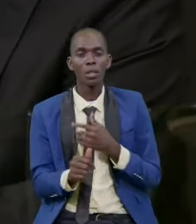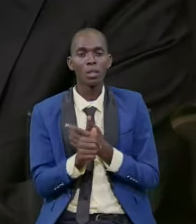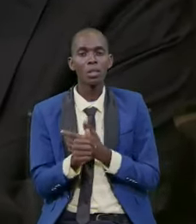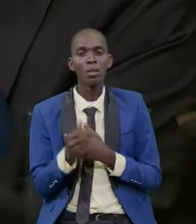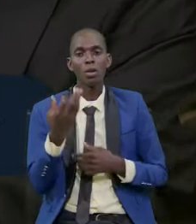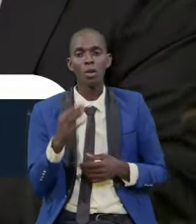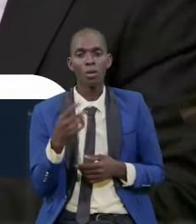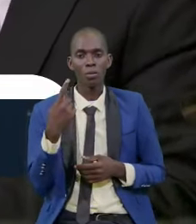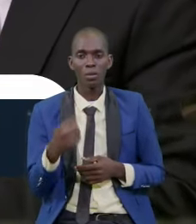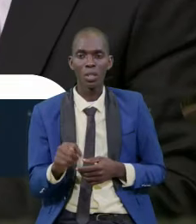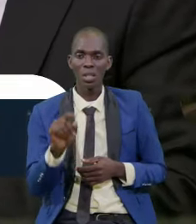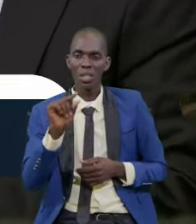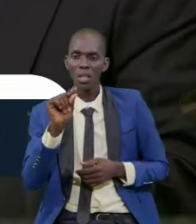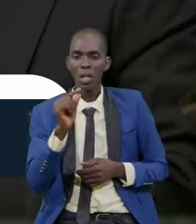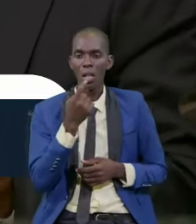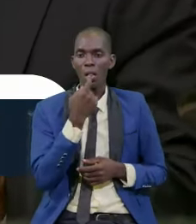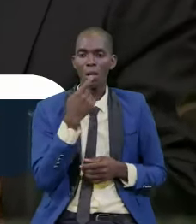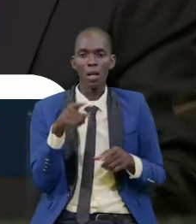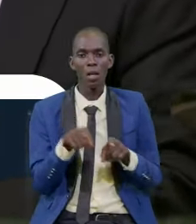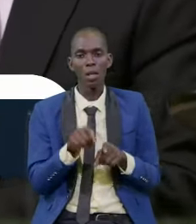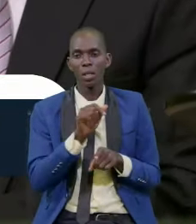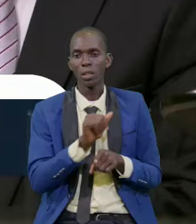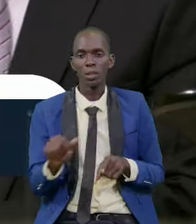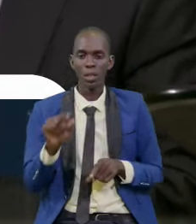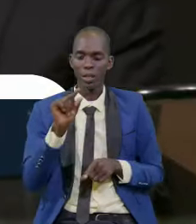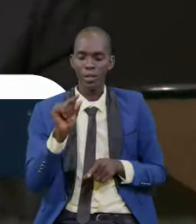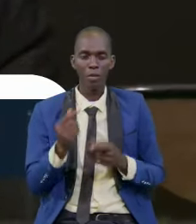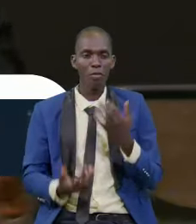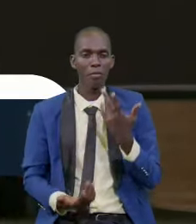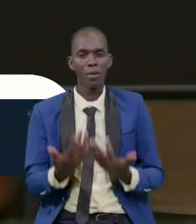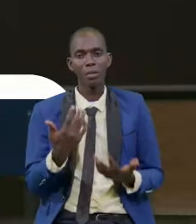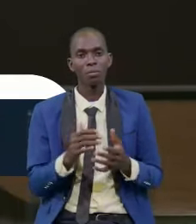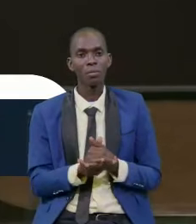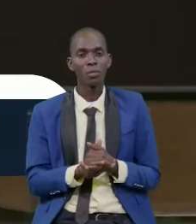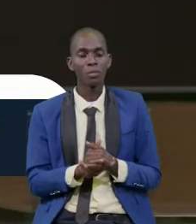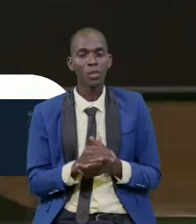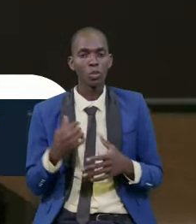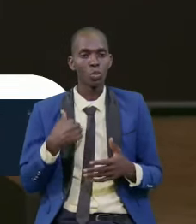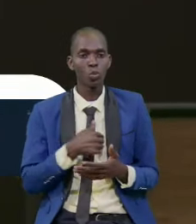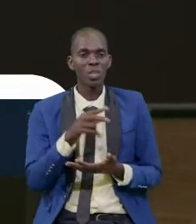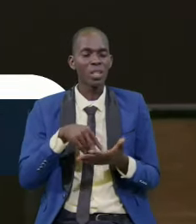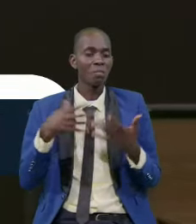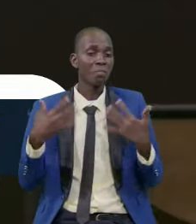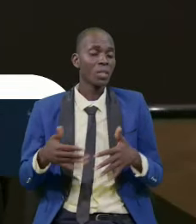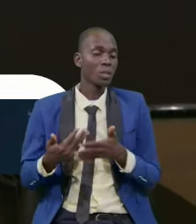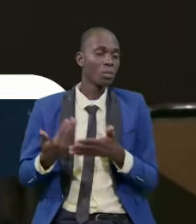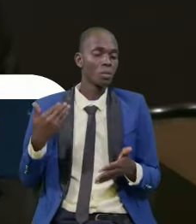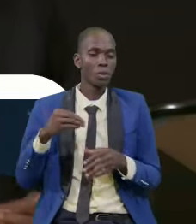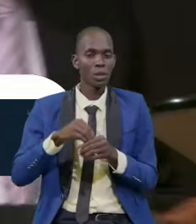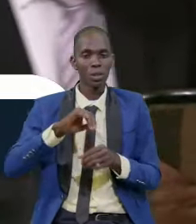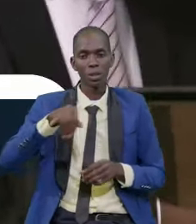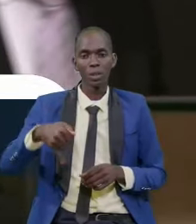the little tongue as a little fire. We read at verse 5